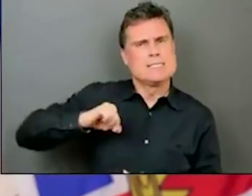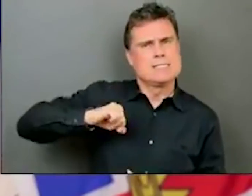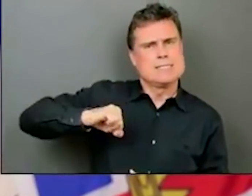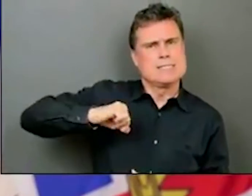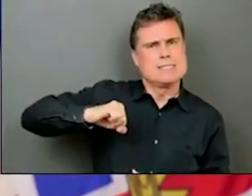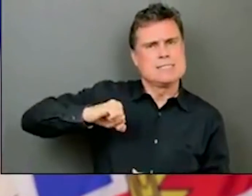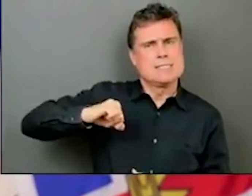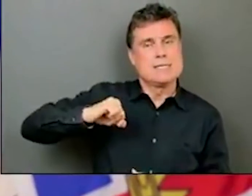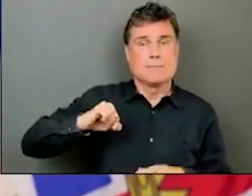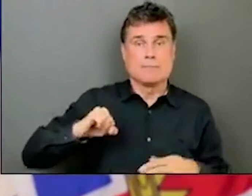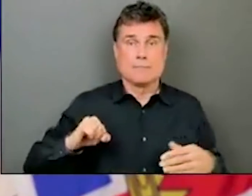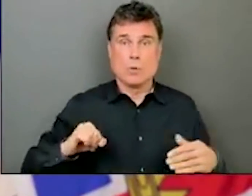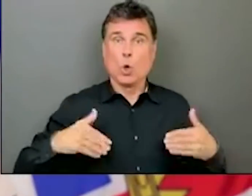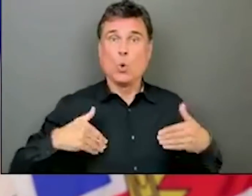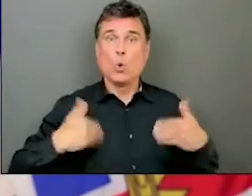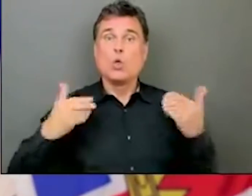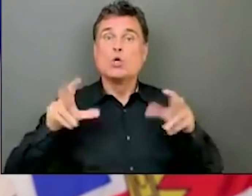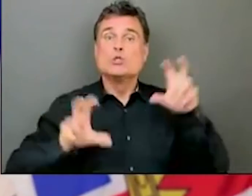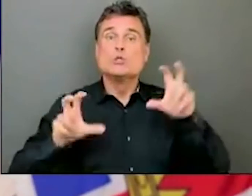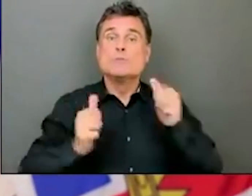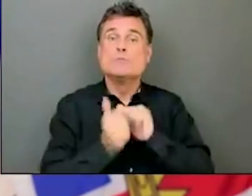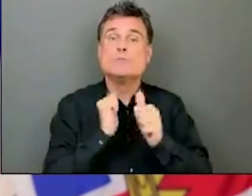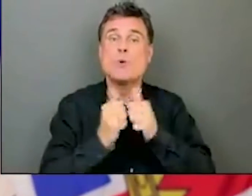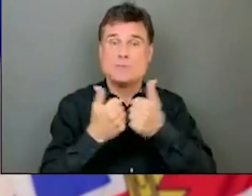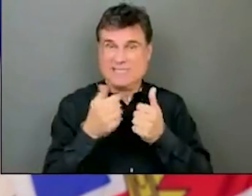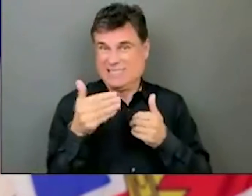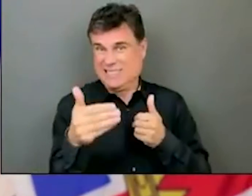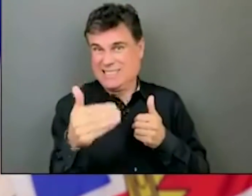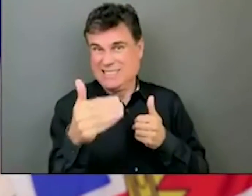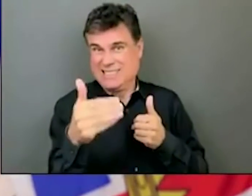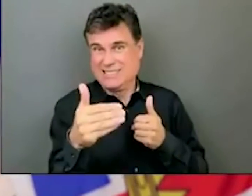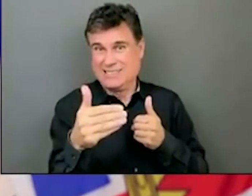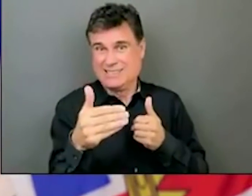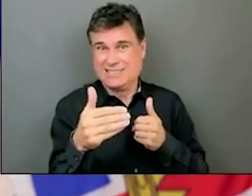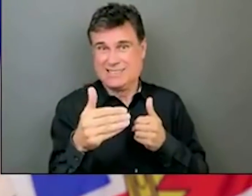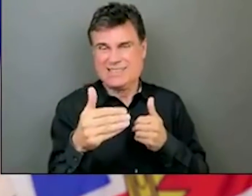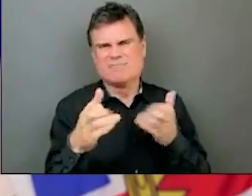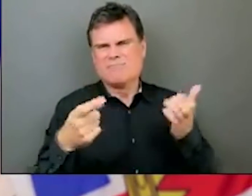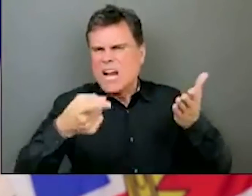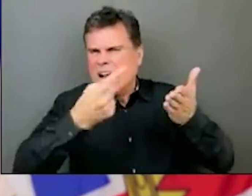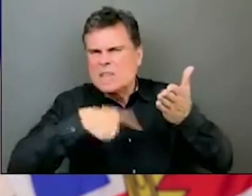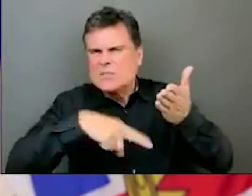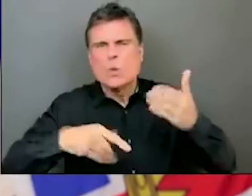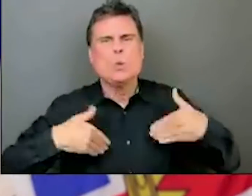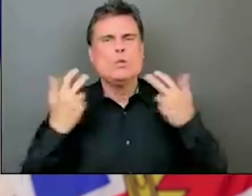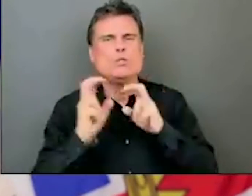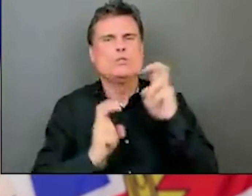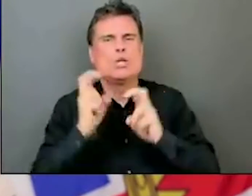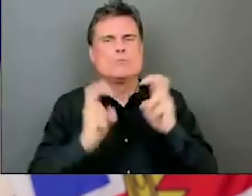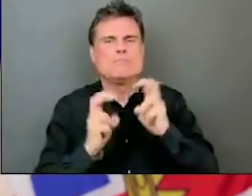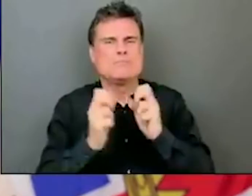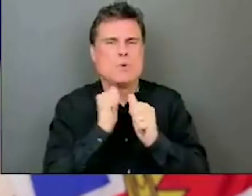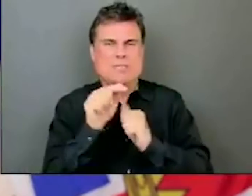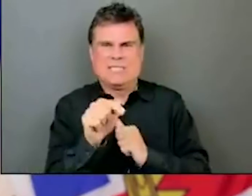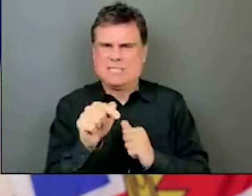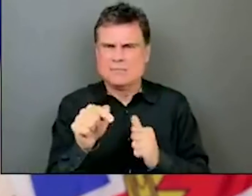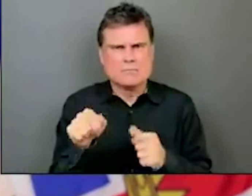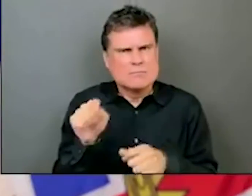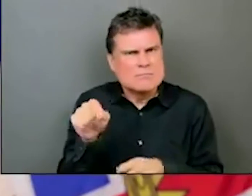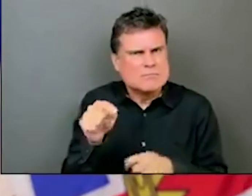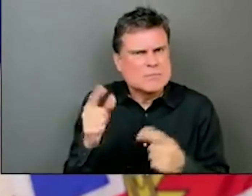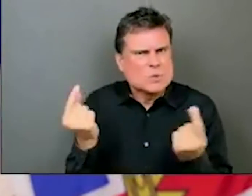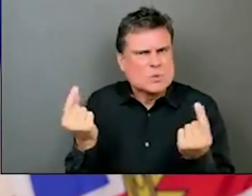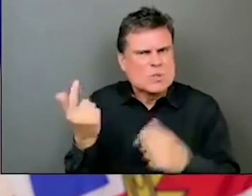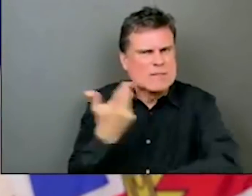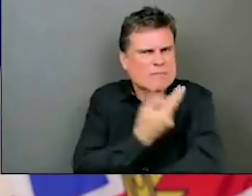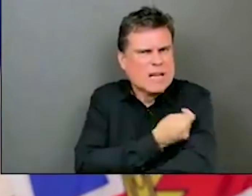announcement earlier this week that youth sports tournaments will come back at the start of early next week. So